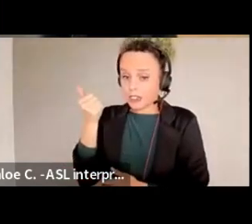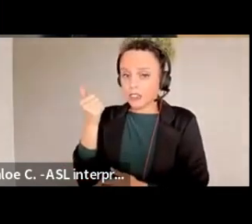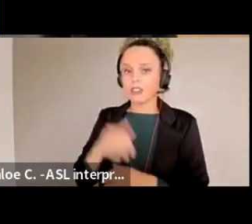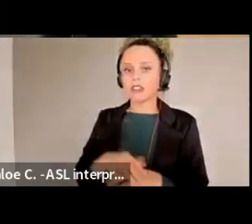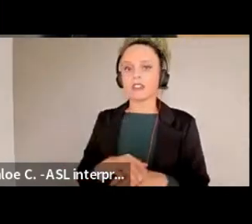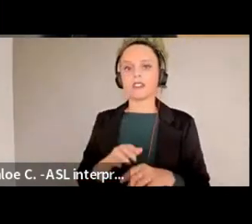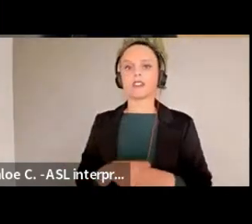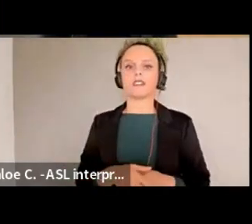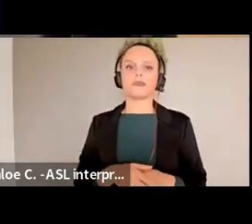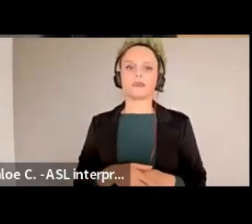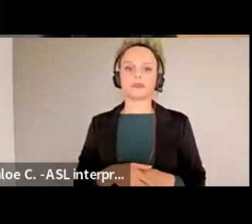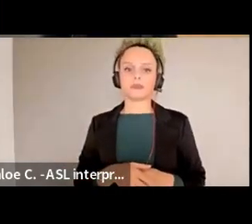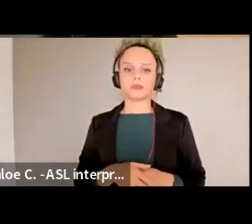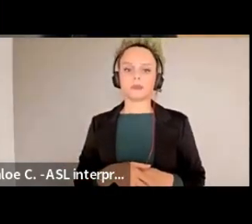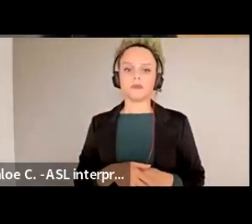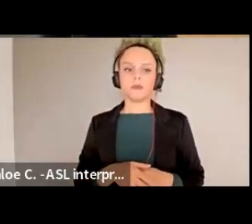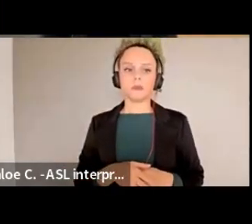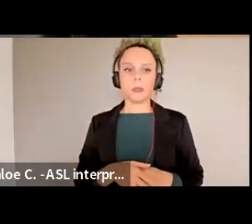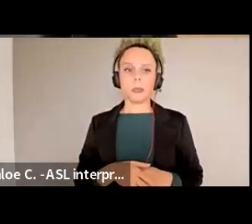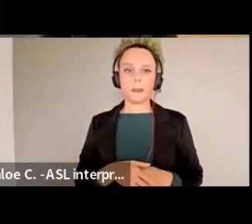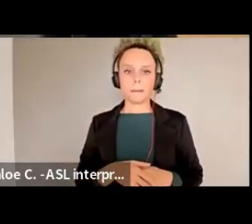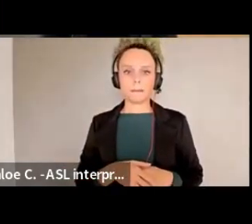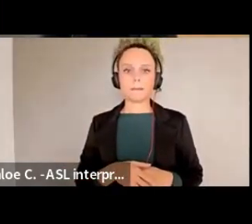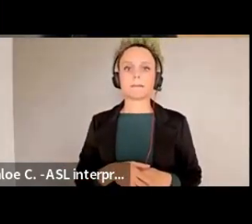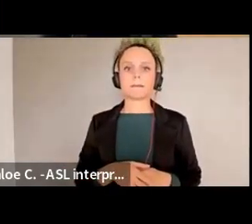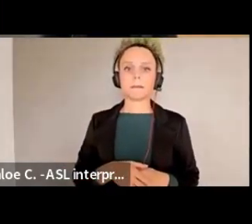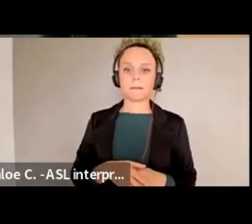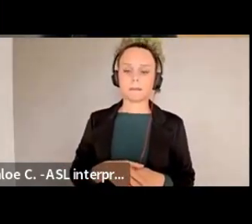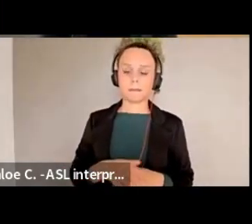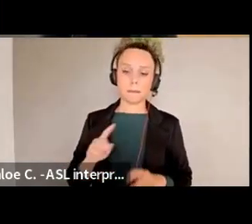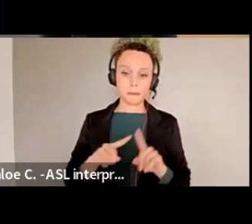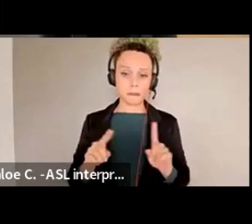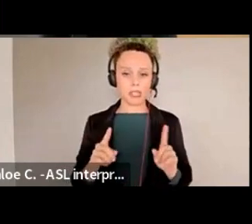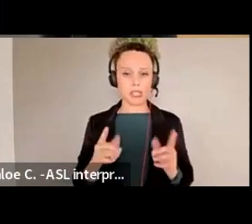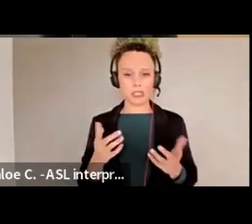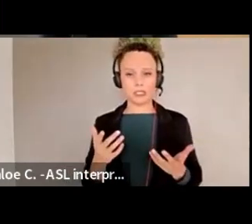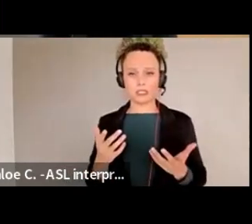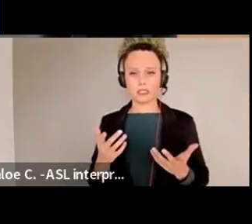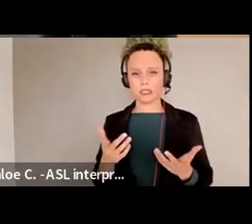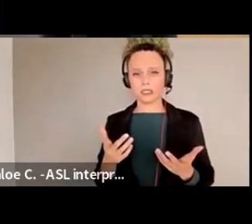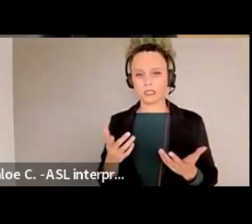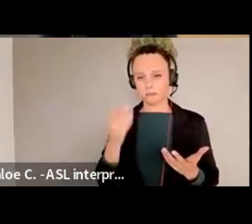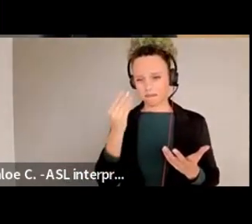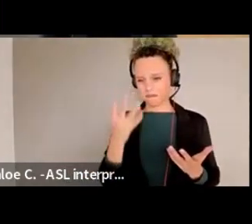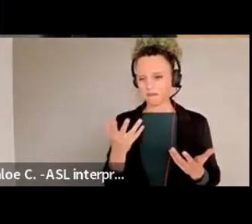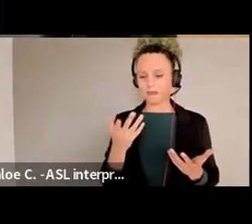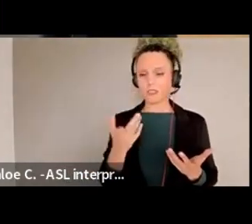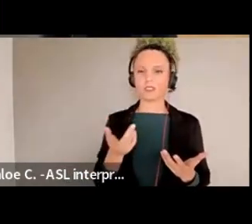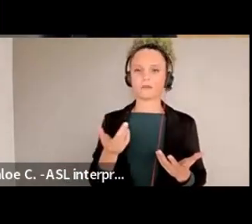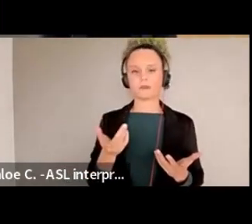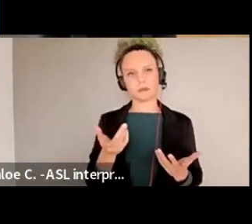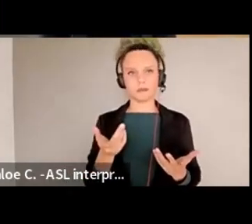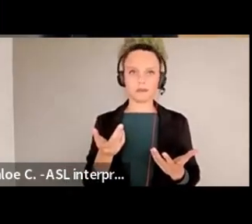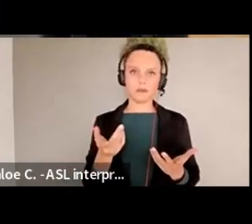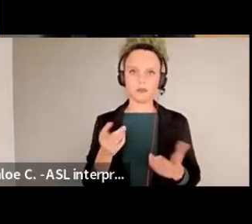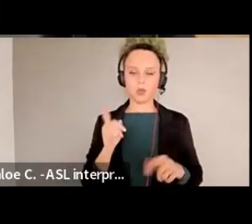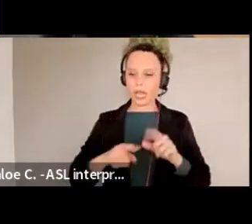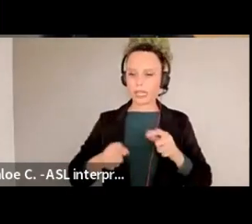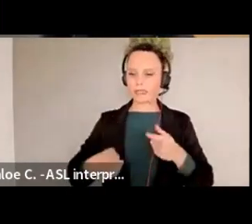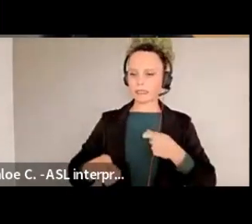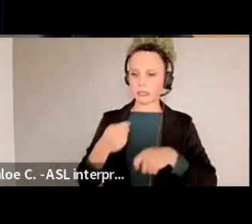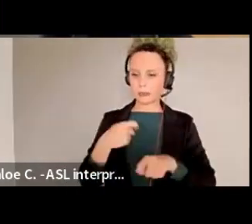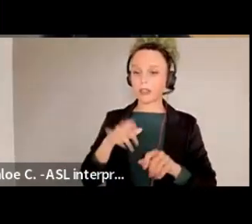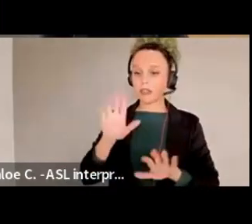there's some cheeses that are being developed that taste a little better. But one thing I will say is that you can't do